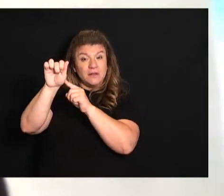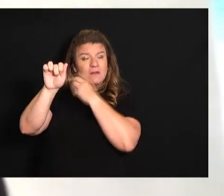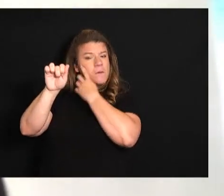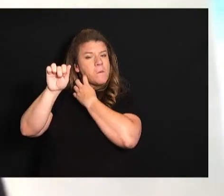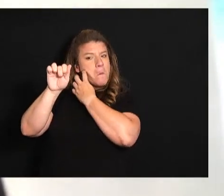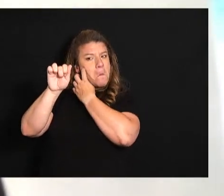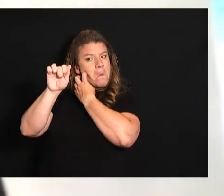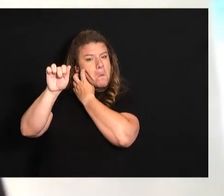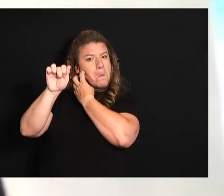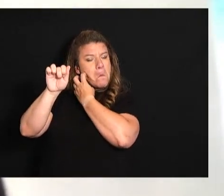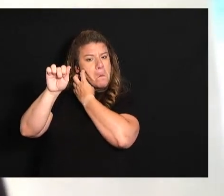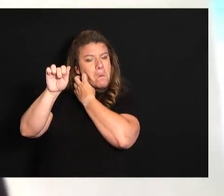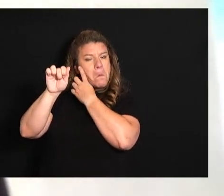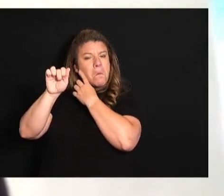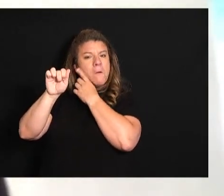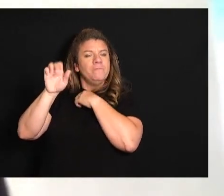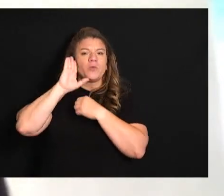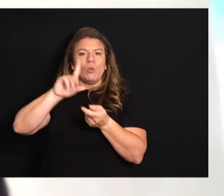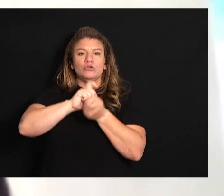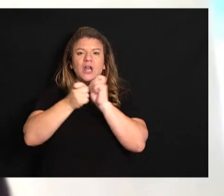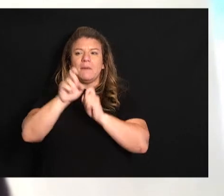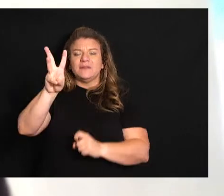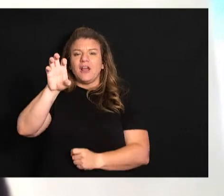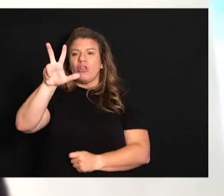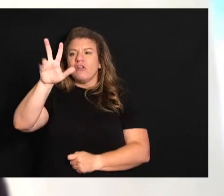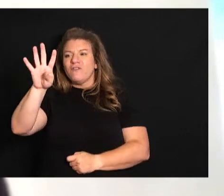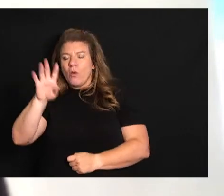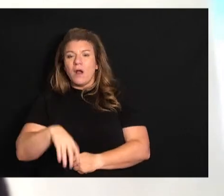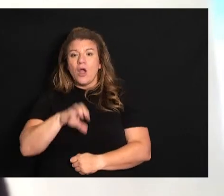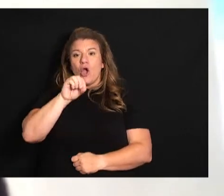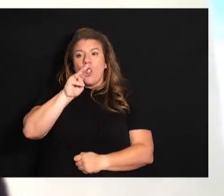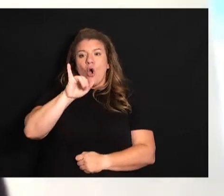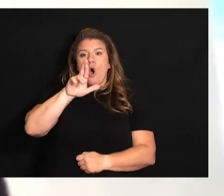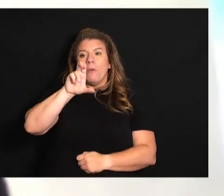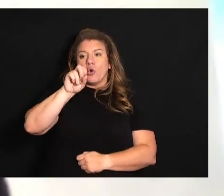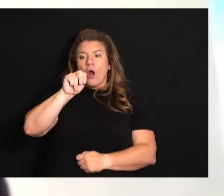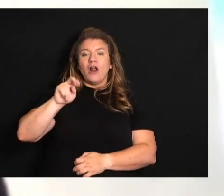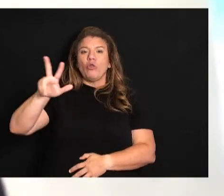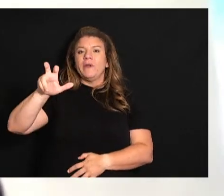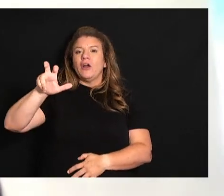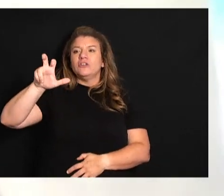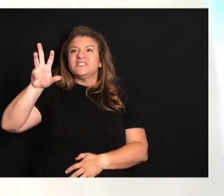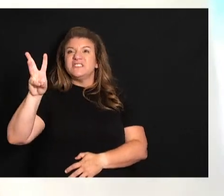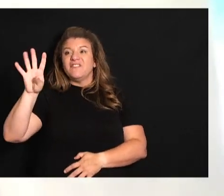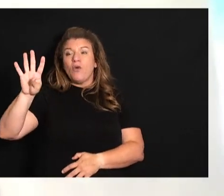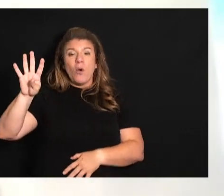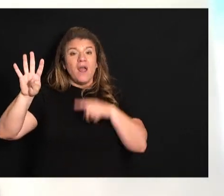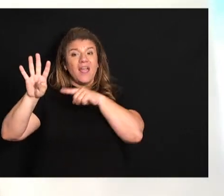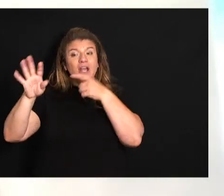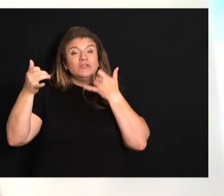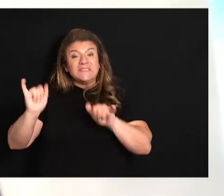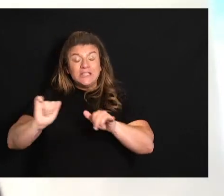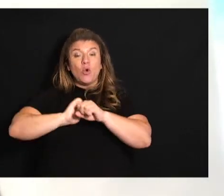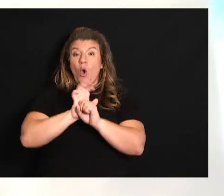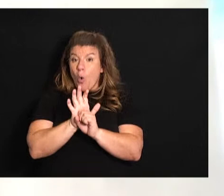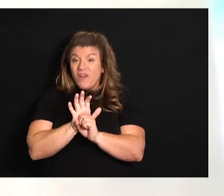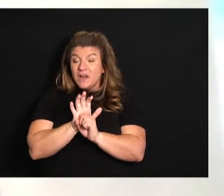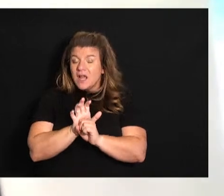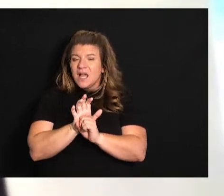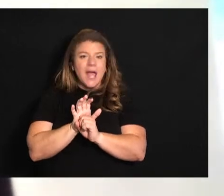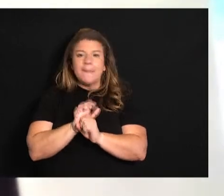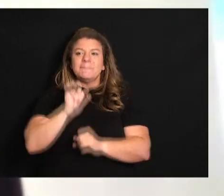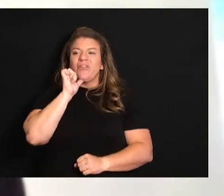by 634, Omicron by 364. These are still COVID cases, however, they're